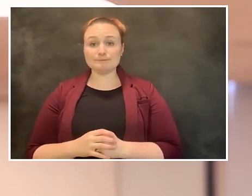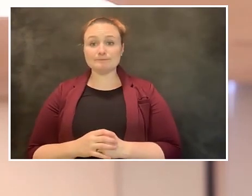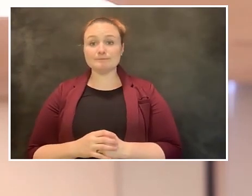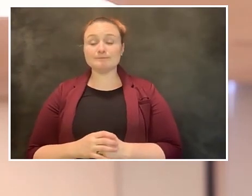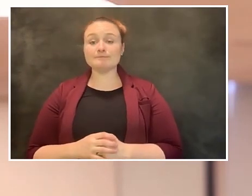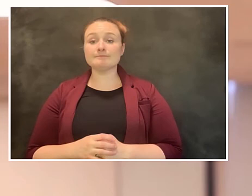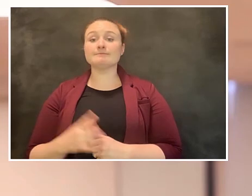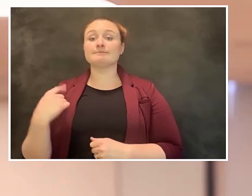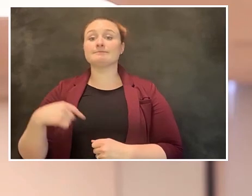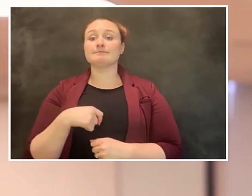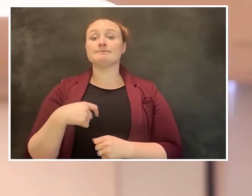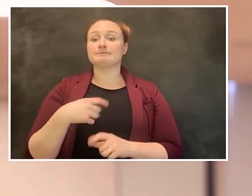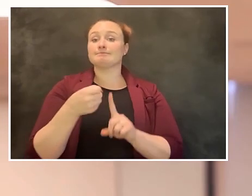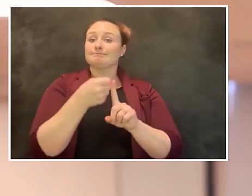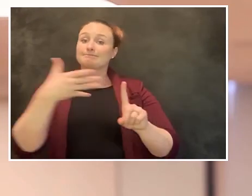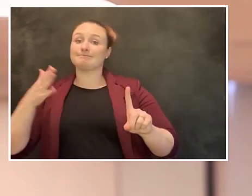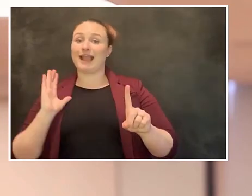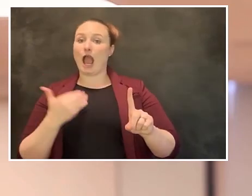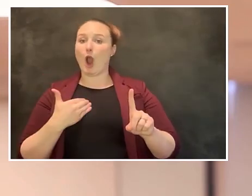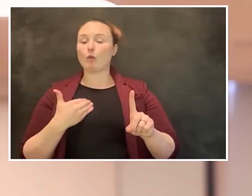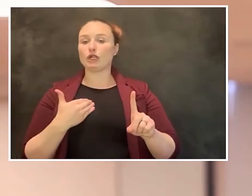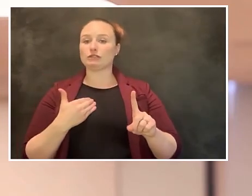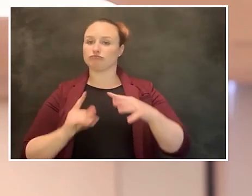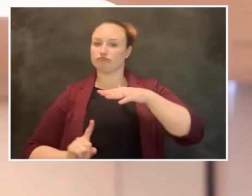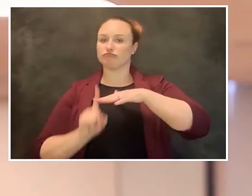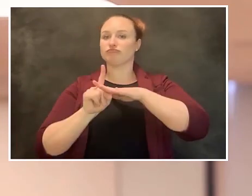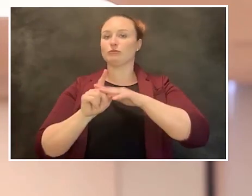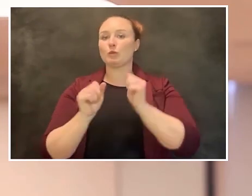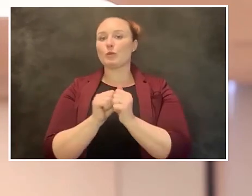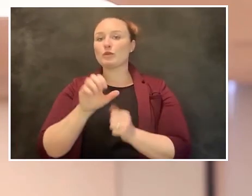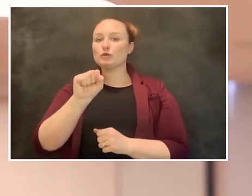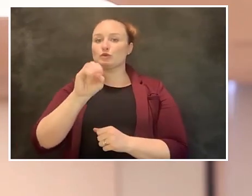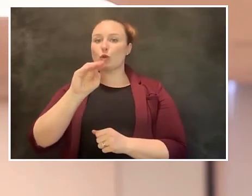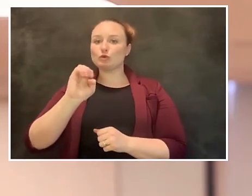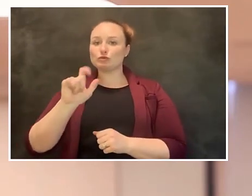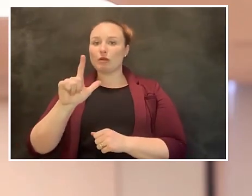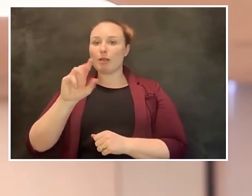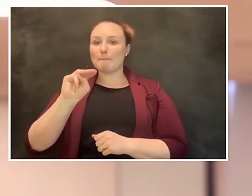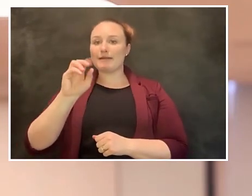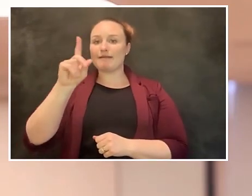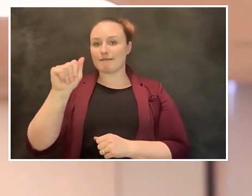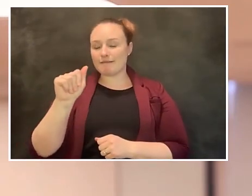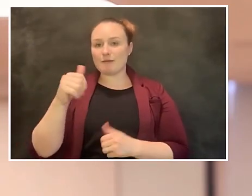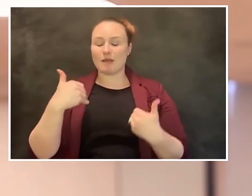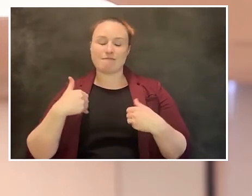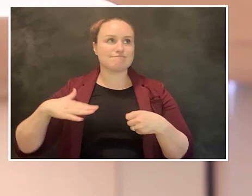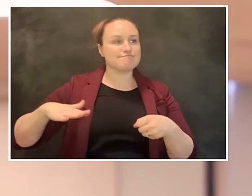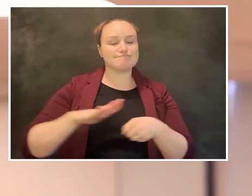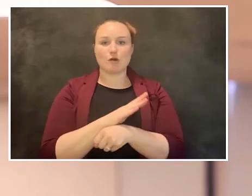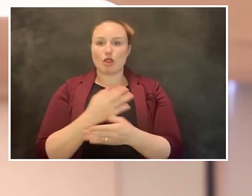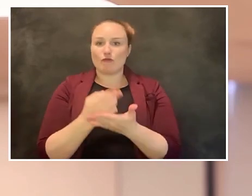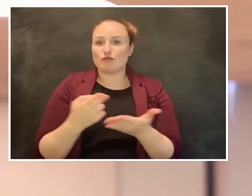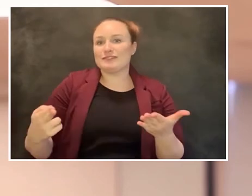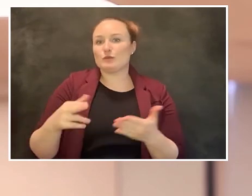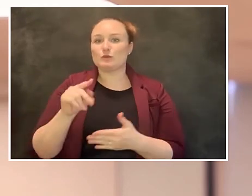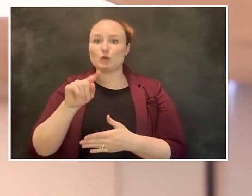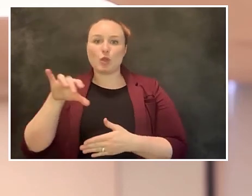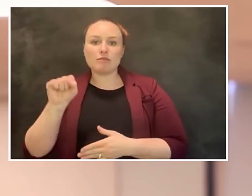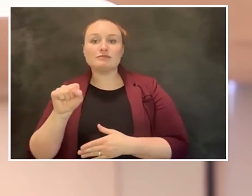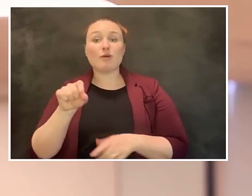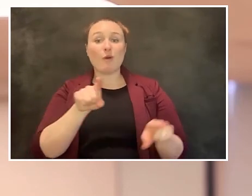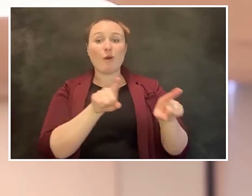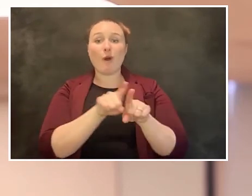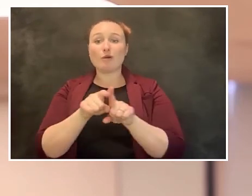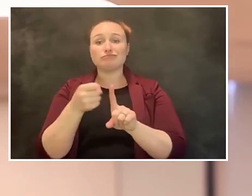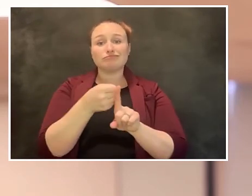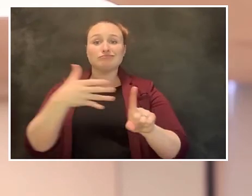We expanded our presence on social media, promoted digital tools filled with useful information and resources, and significantly